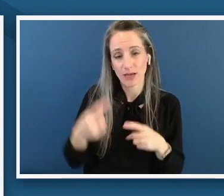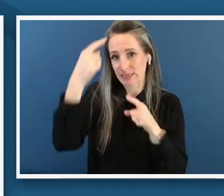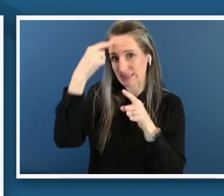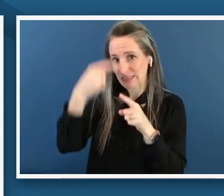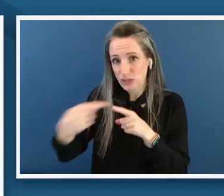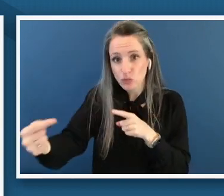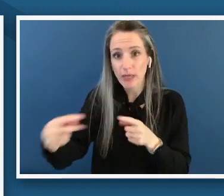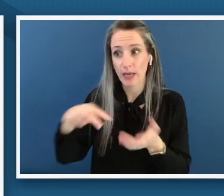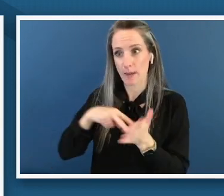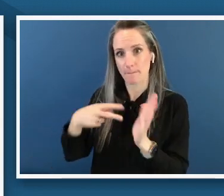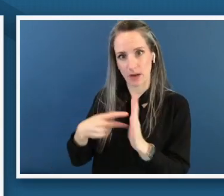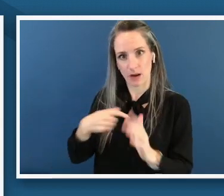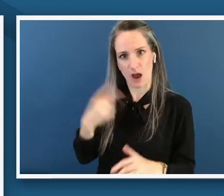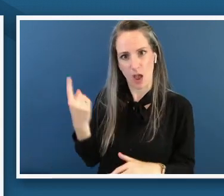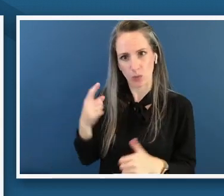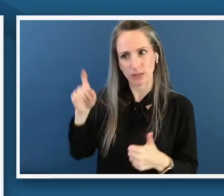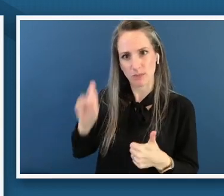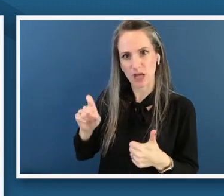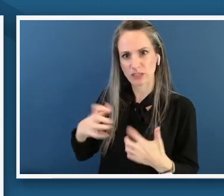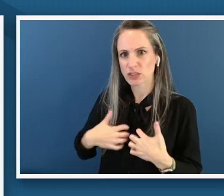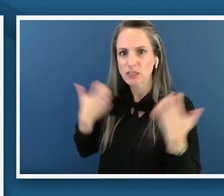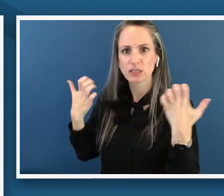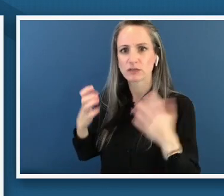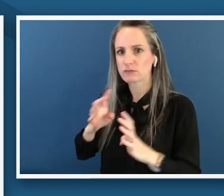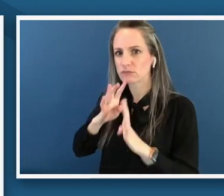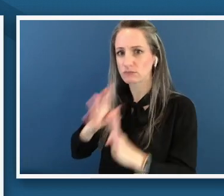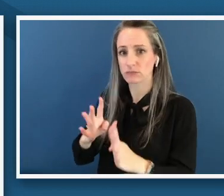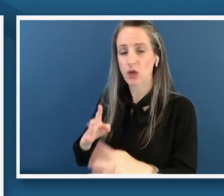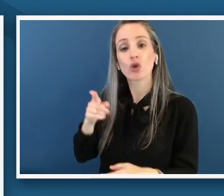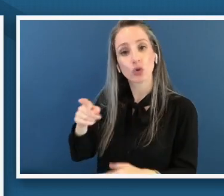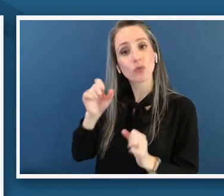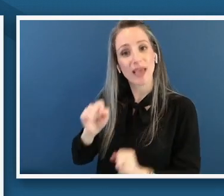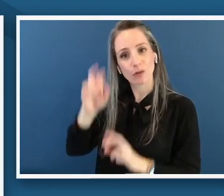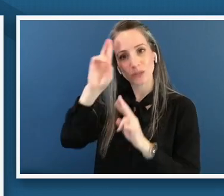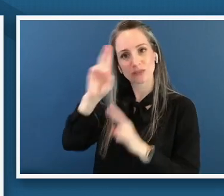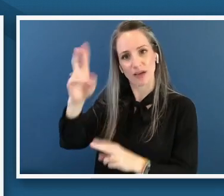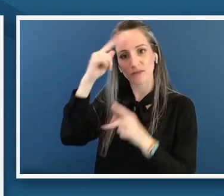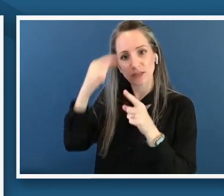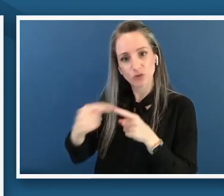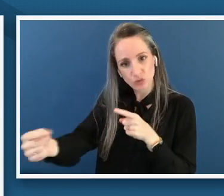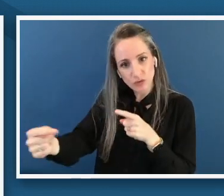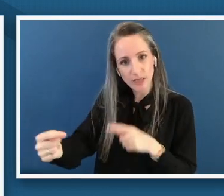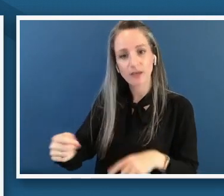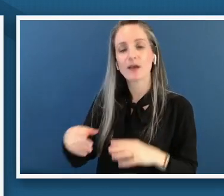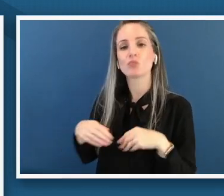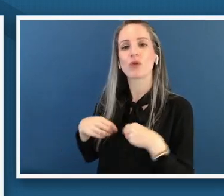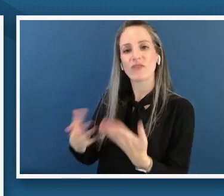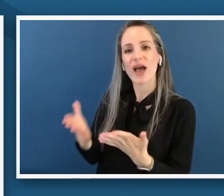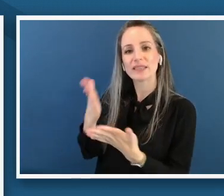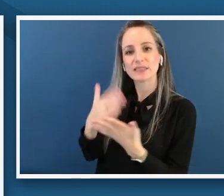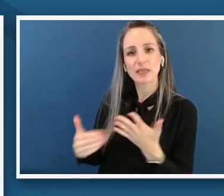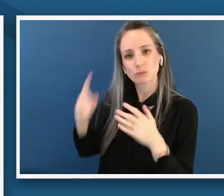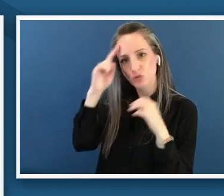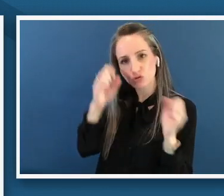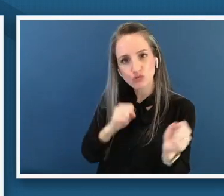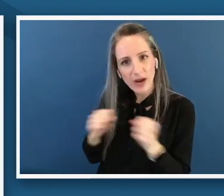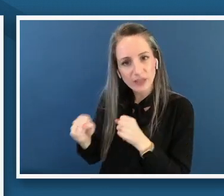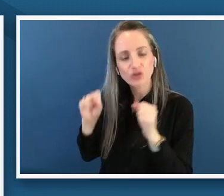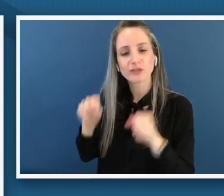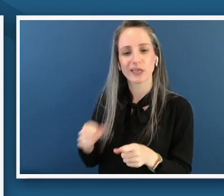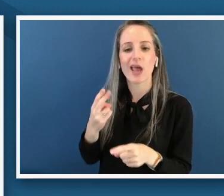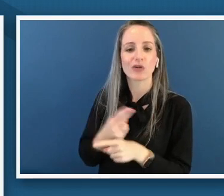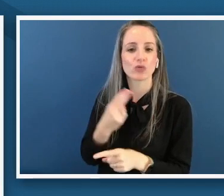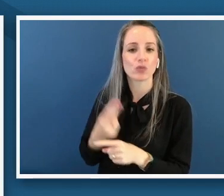your voice. You can respectfully disagree, and giving them some of those strategies to be able to use outside